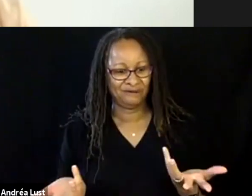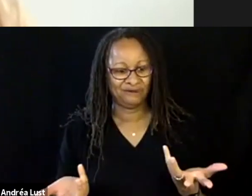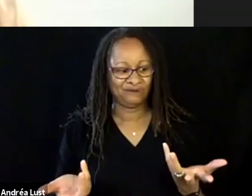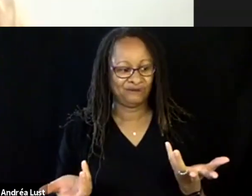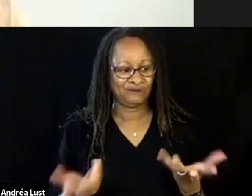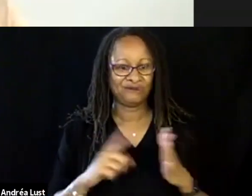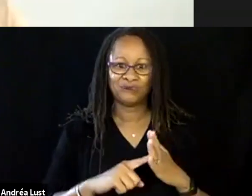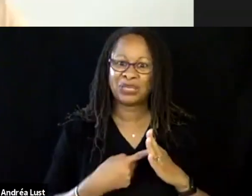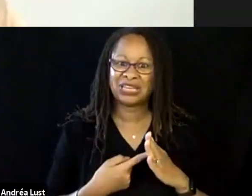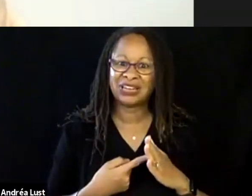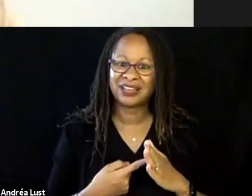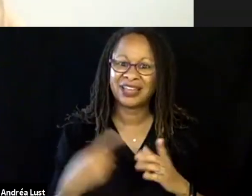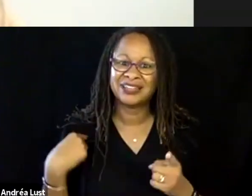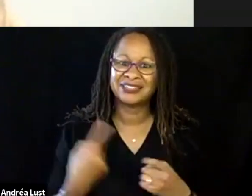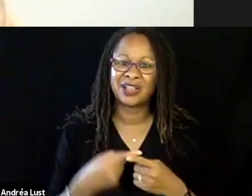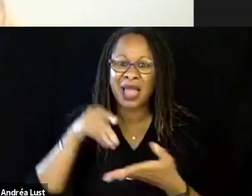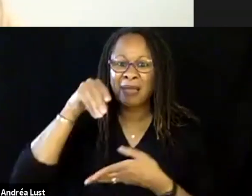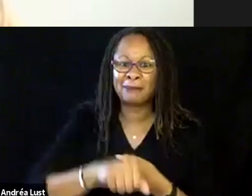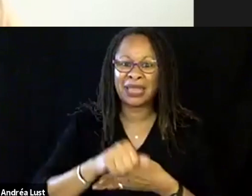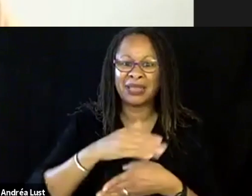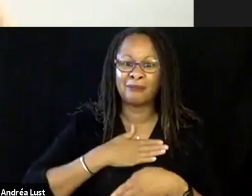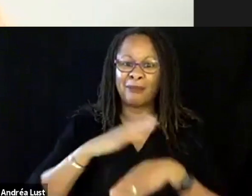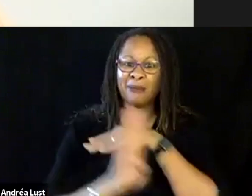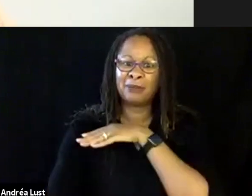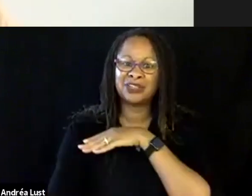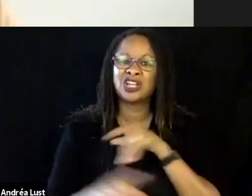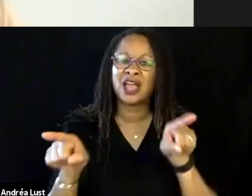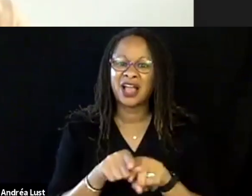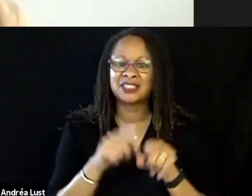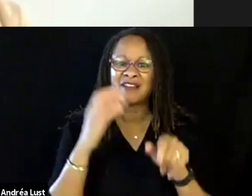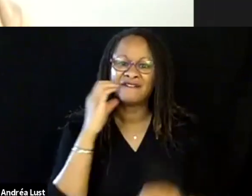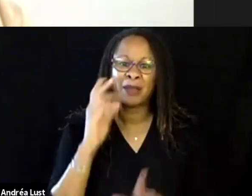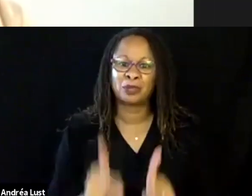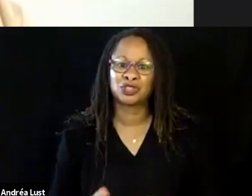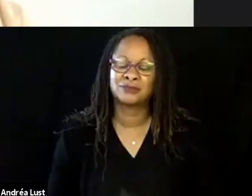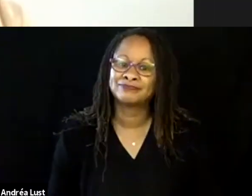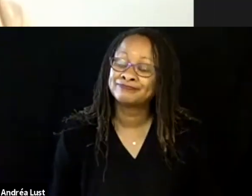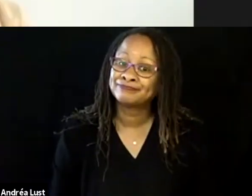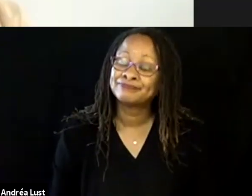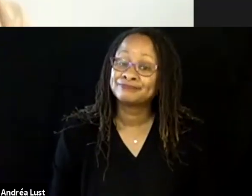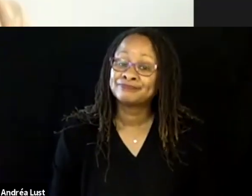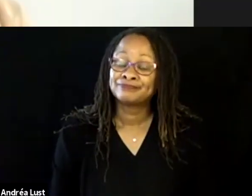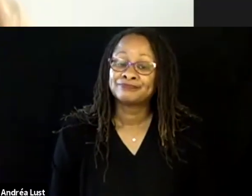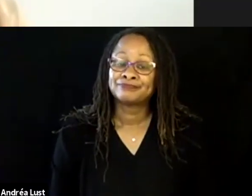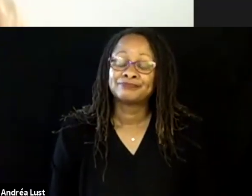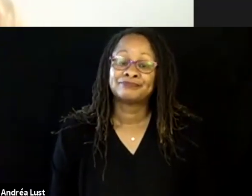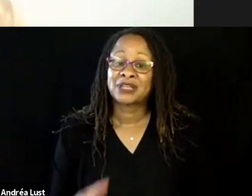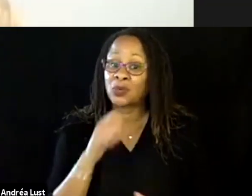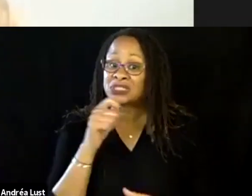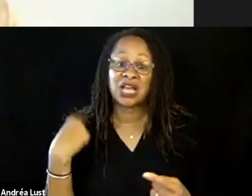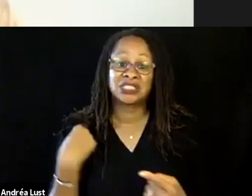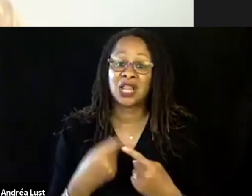beginning unless I had paid my penance as a fat person. And it wasn't until I was